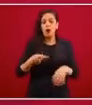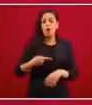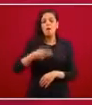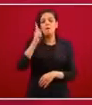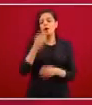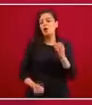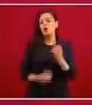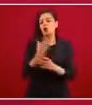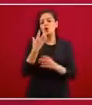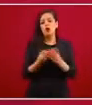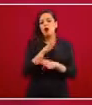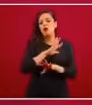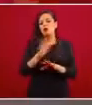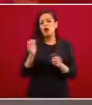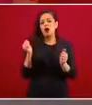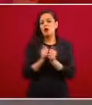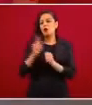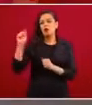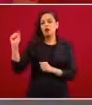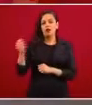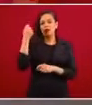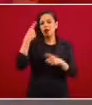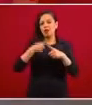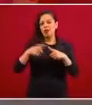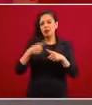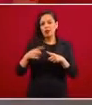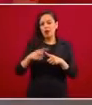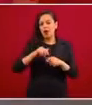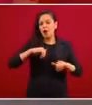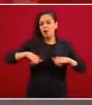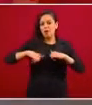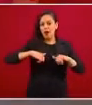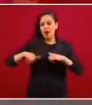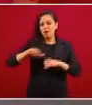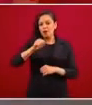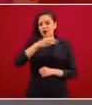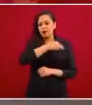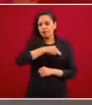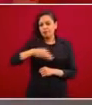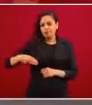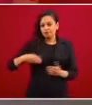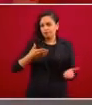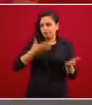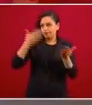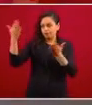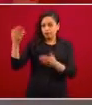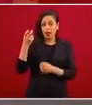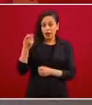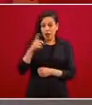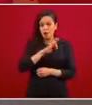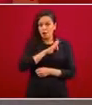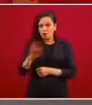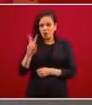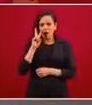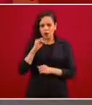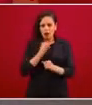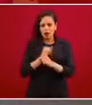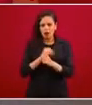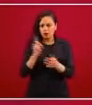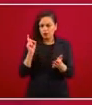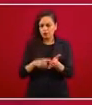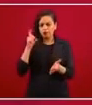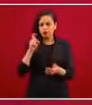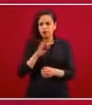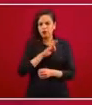And we have made this information available in the most advanced formats that exist nowadays. For example,